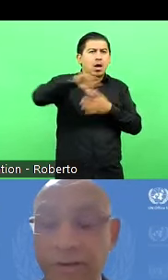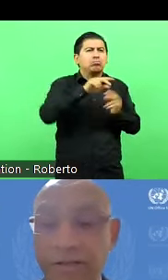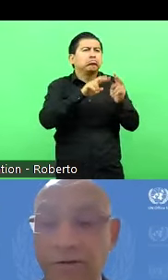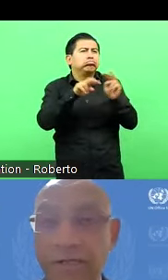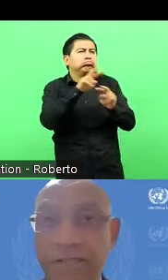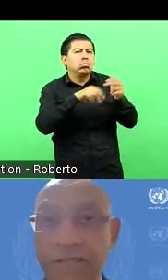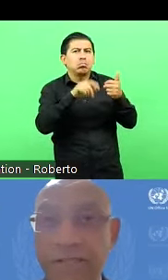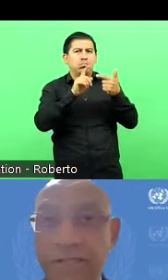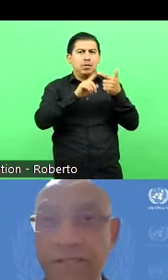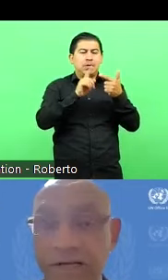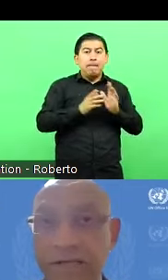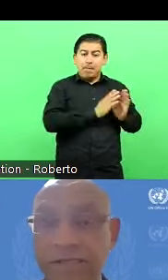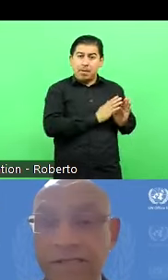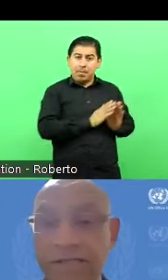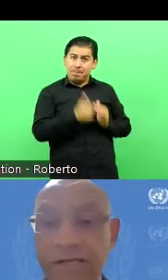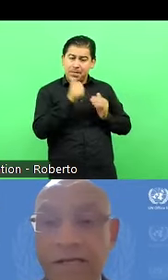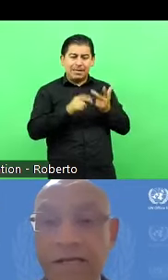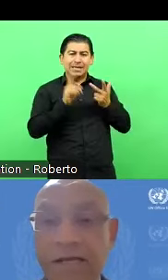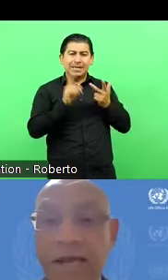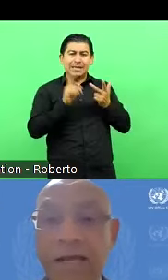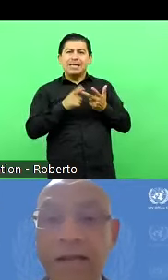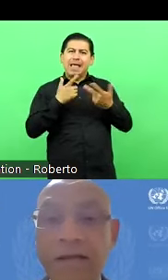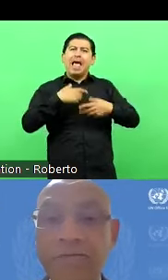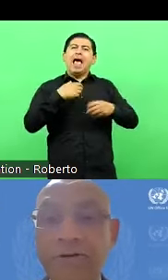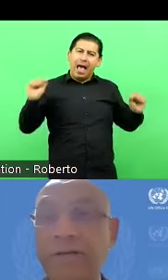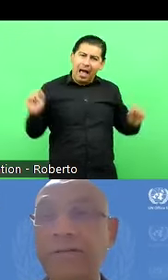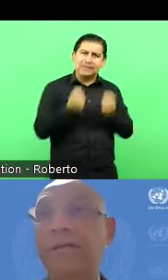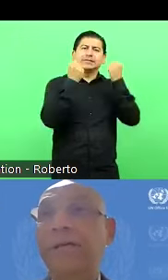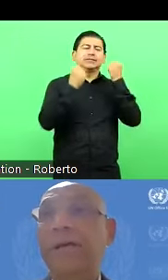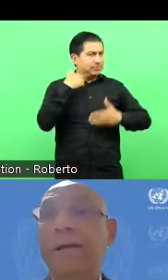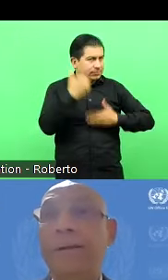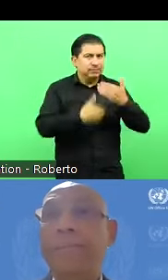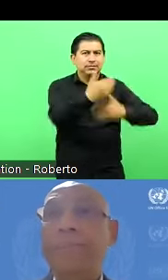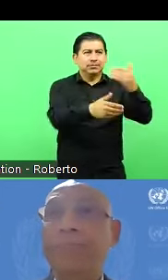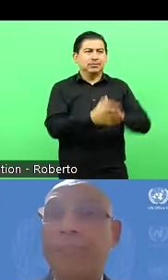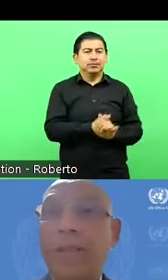different methodologies, different partners, and different